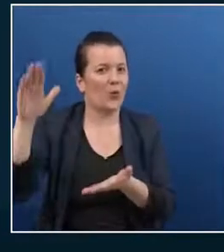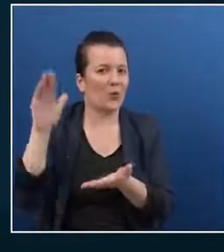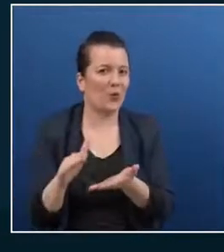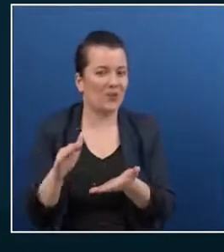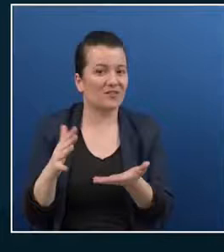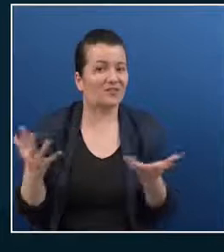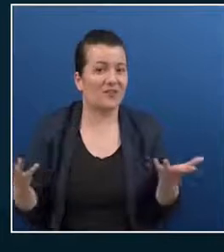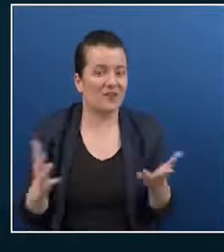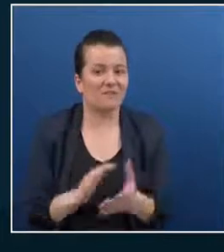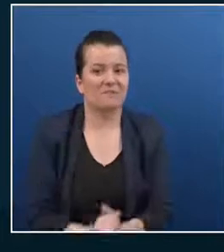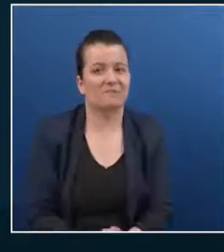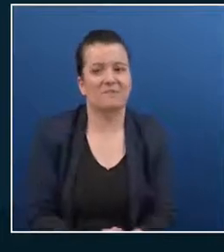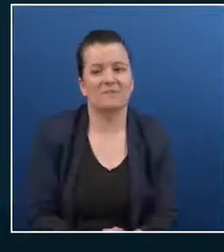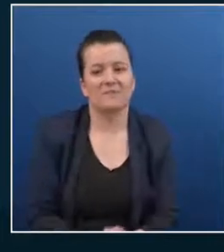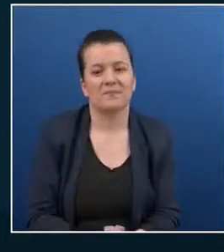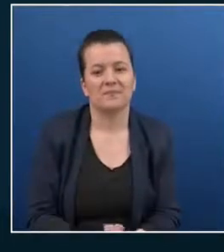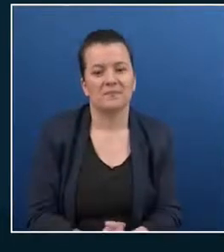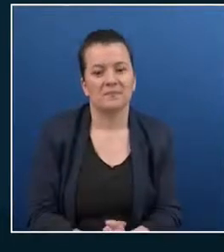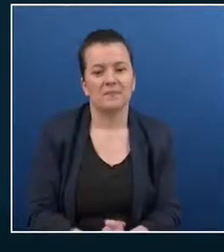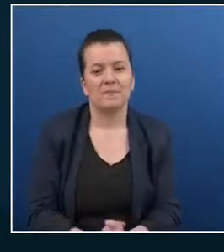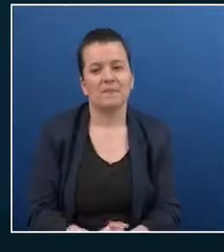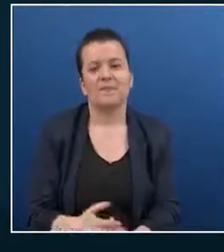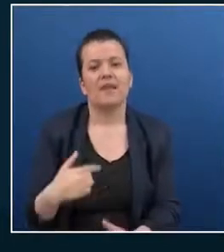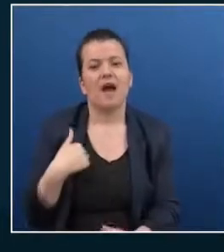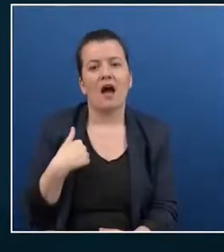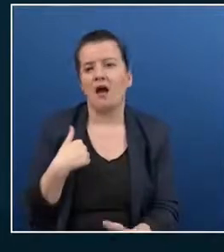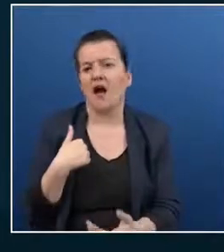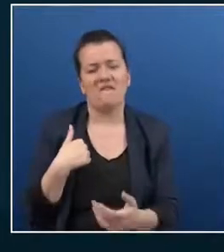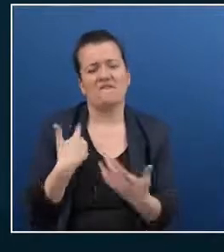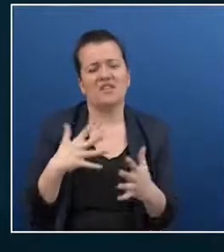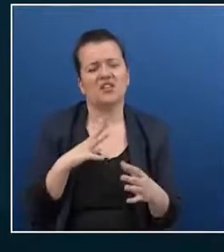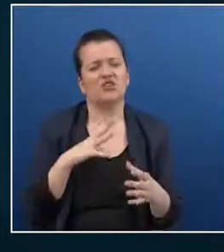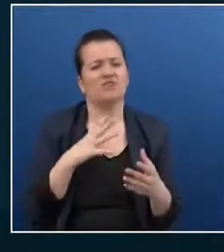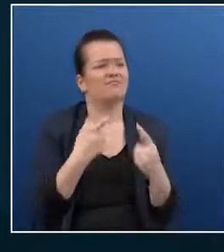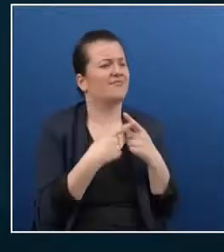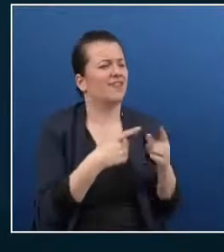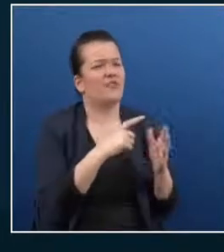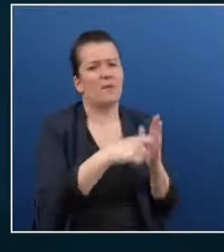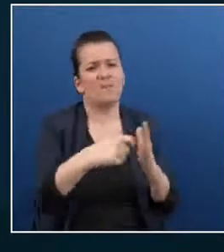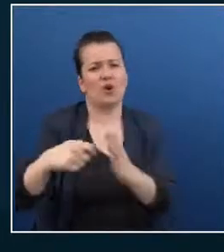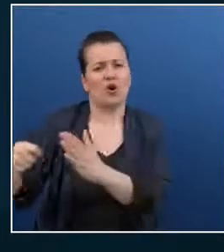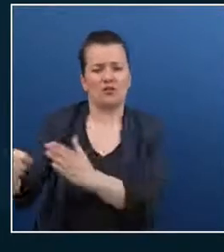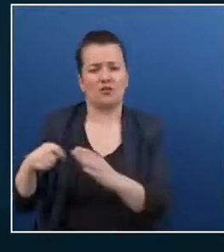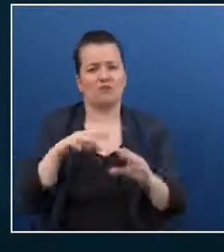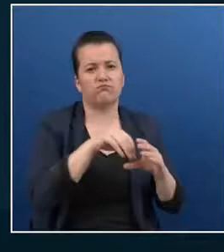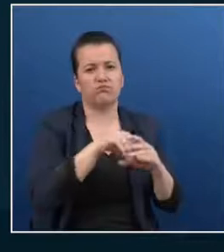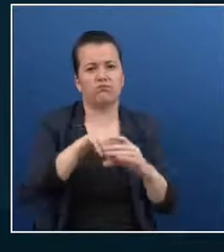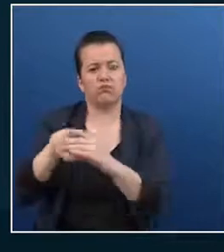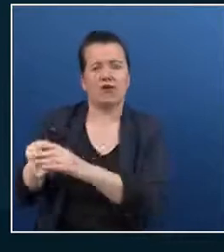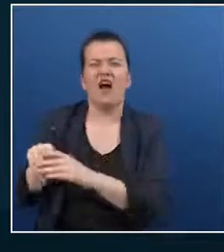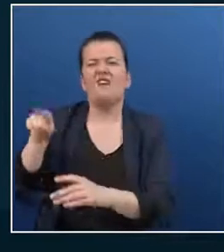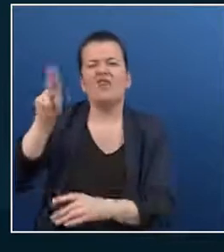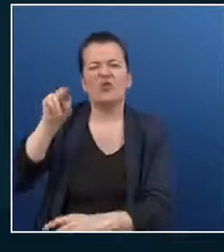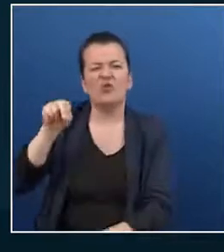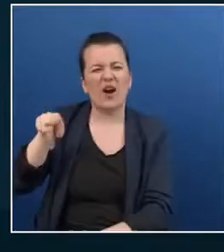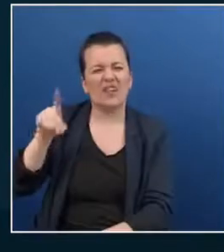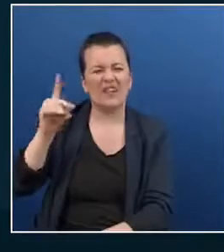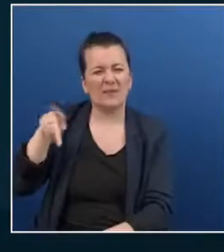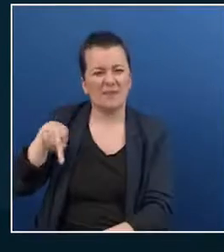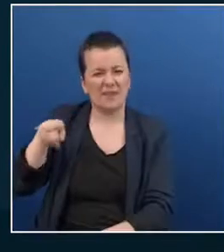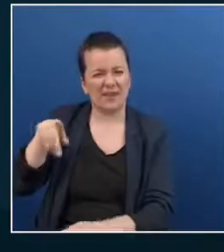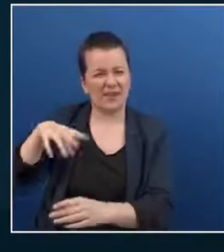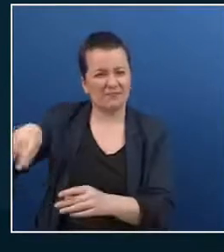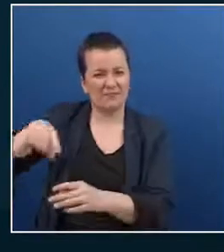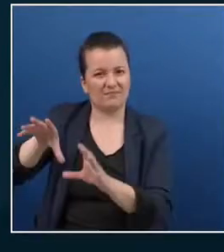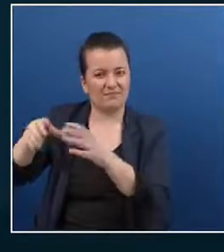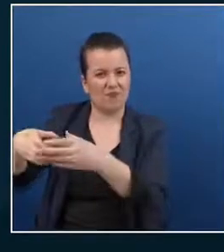been working with different types of projects through the GEF Small Grants Program, where it's urban